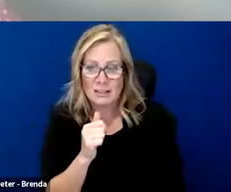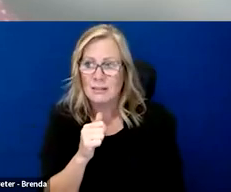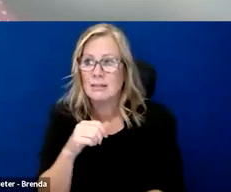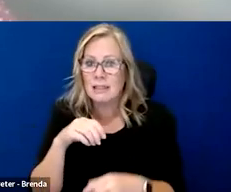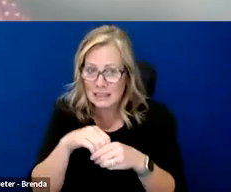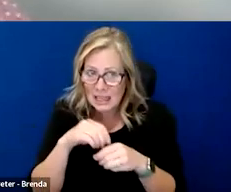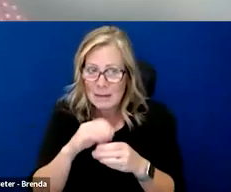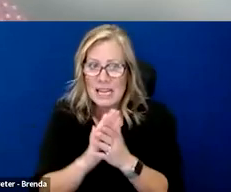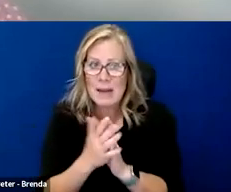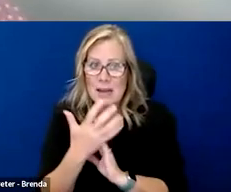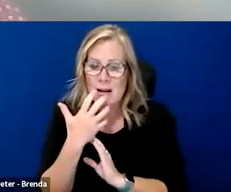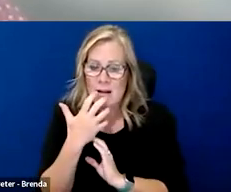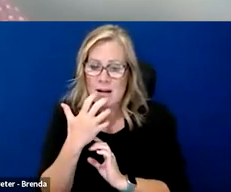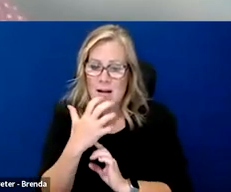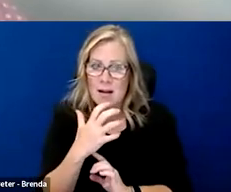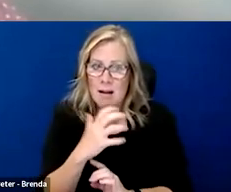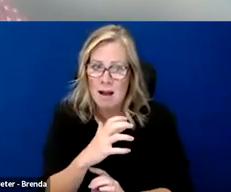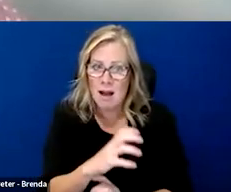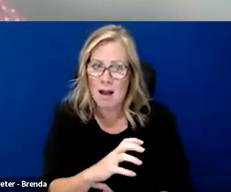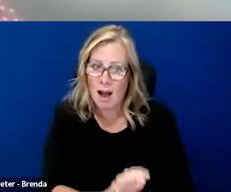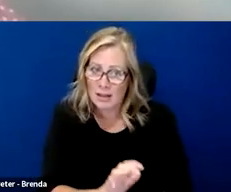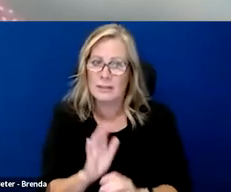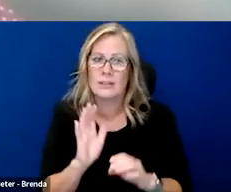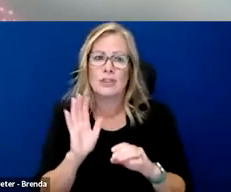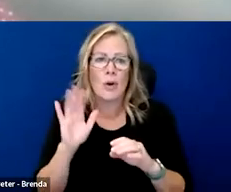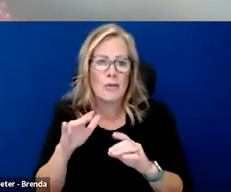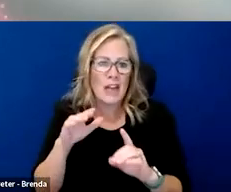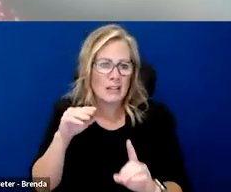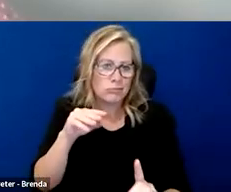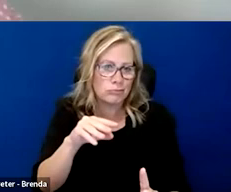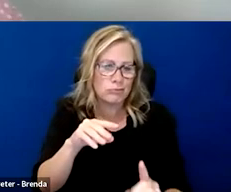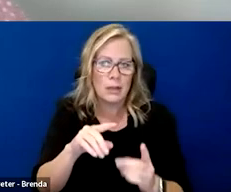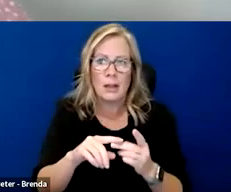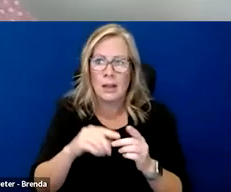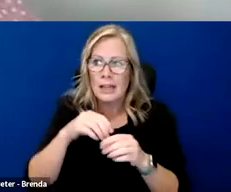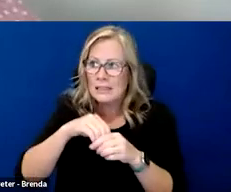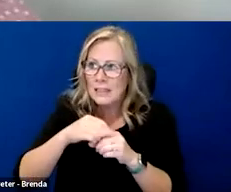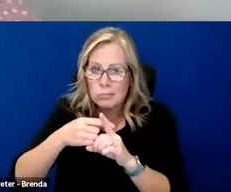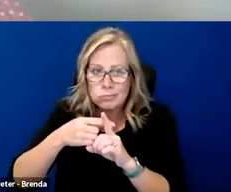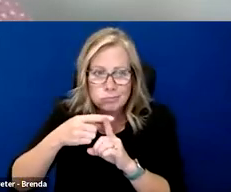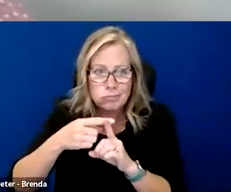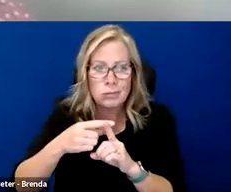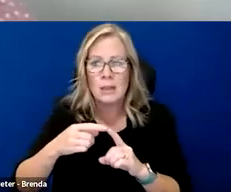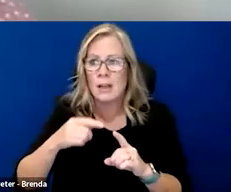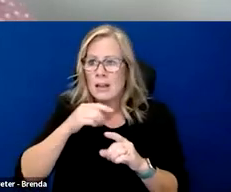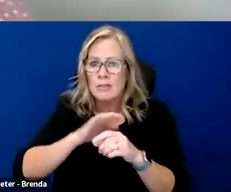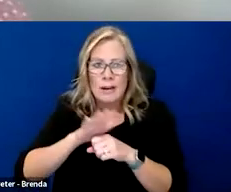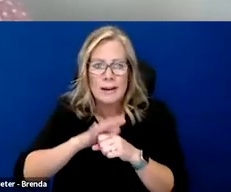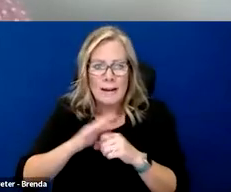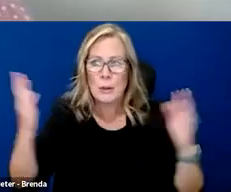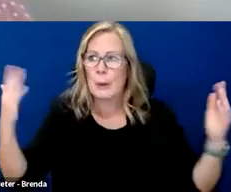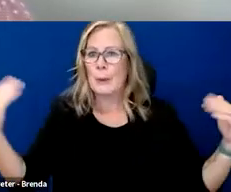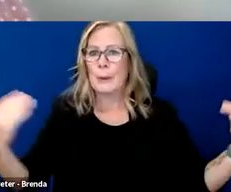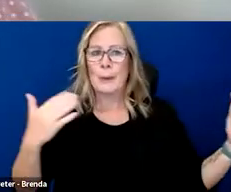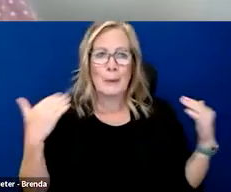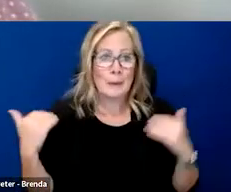day after day. And that accumulated heat, that constant exposure, was a major risk for people as well. Another piece of that was that there seemed to be